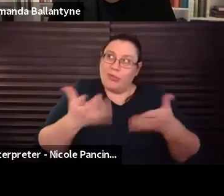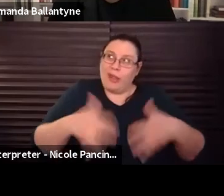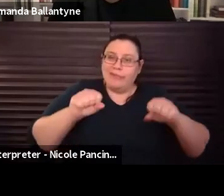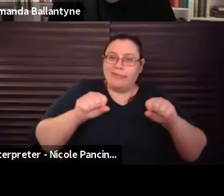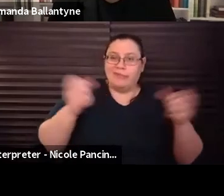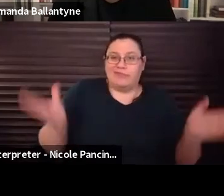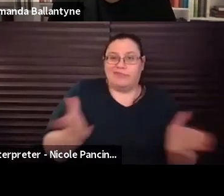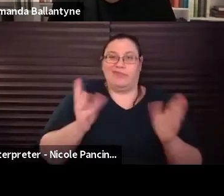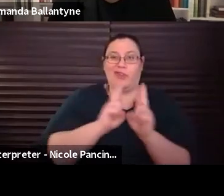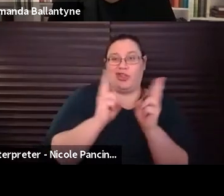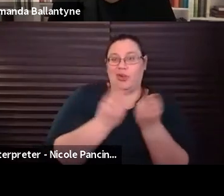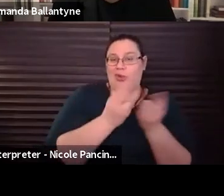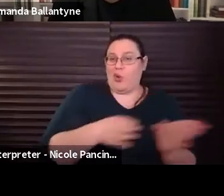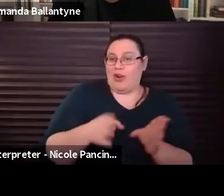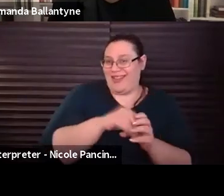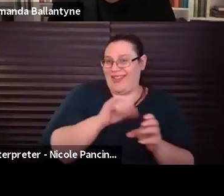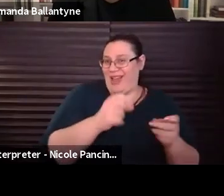workplace. It